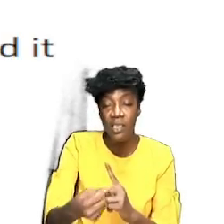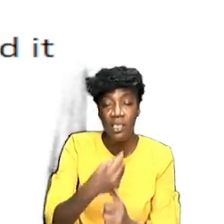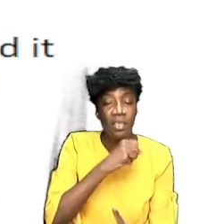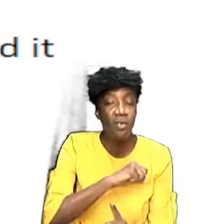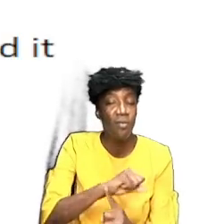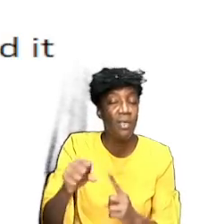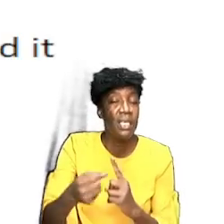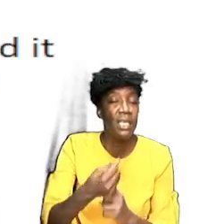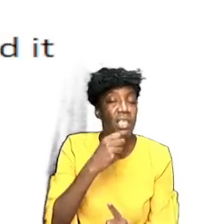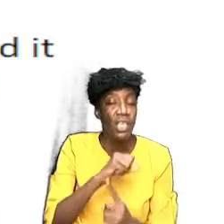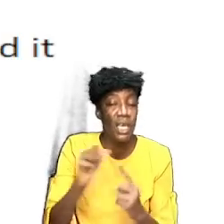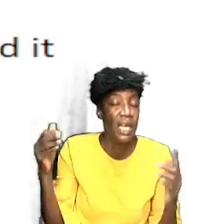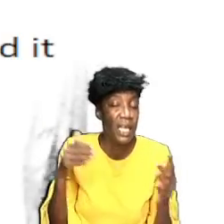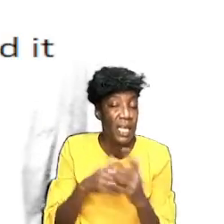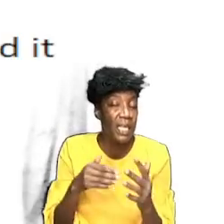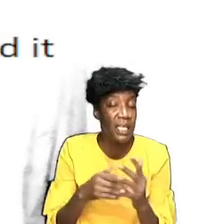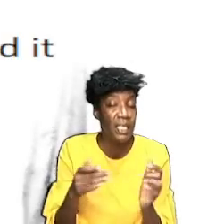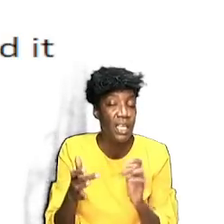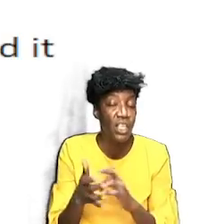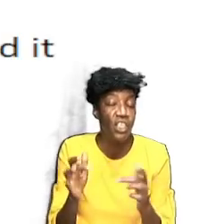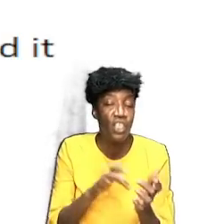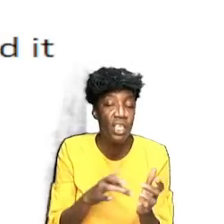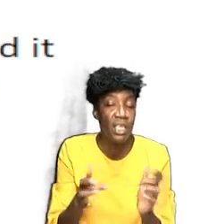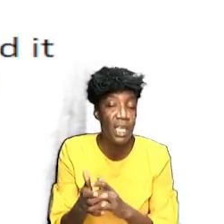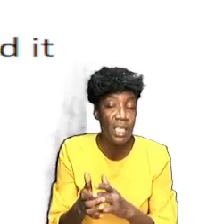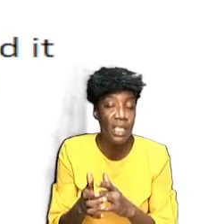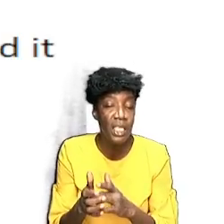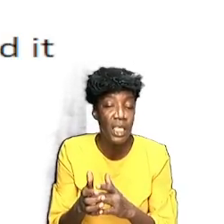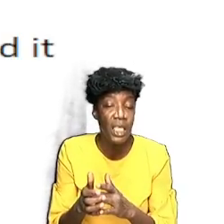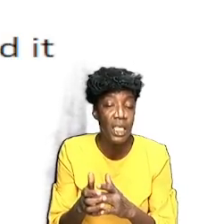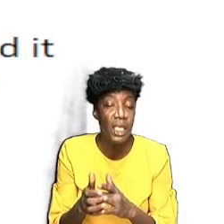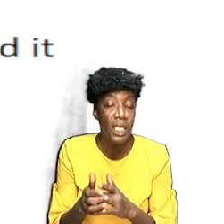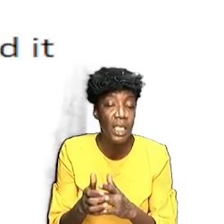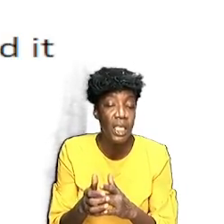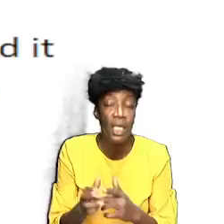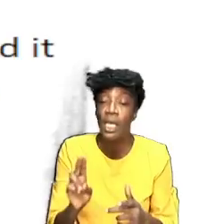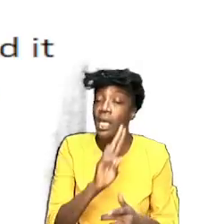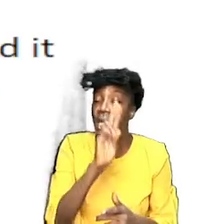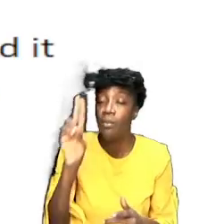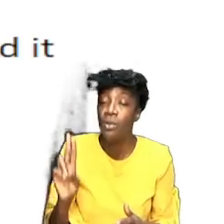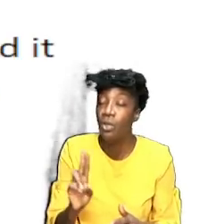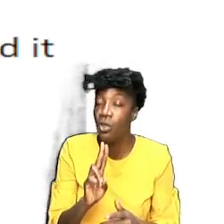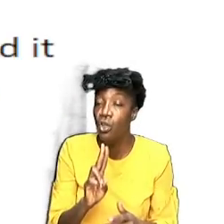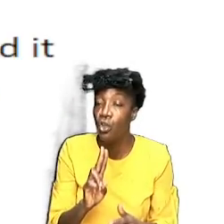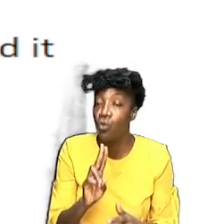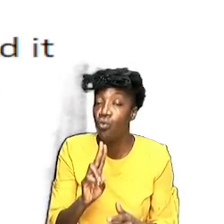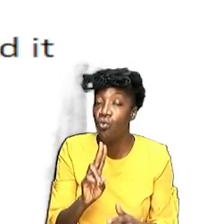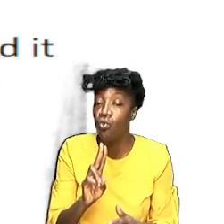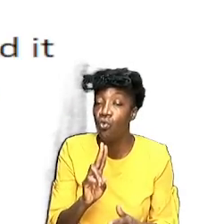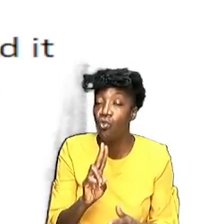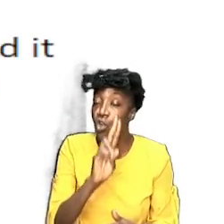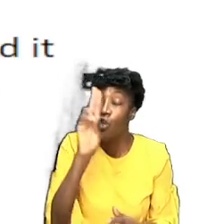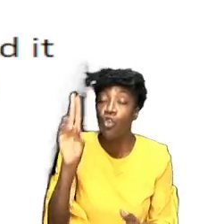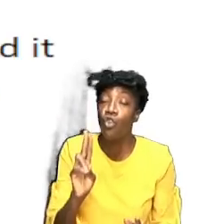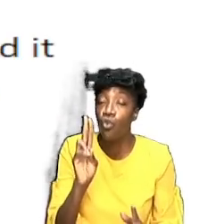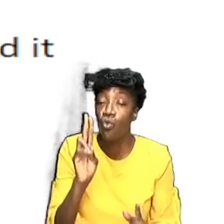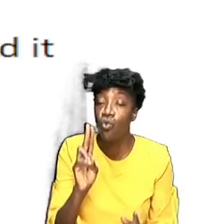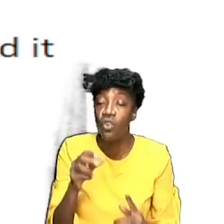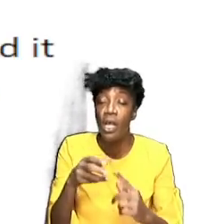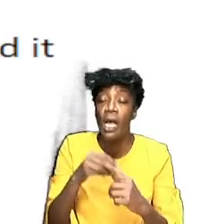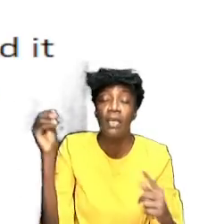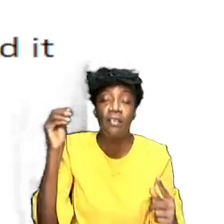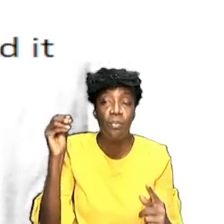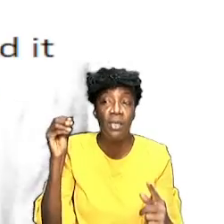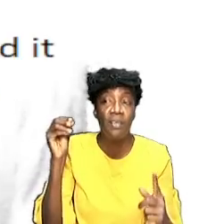brought against him, he was able to deal with that word, deal with that situation using a